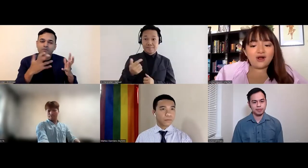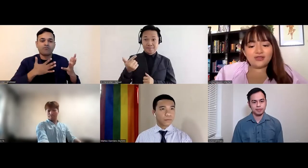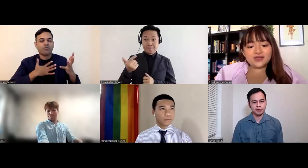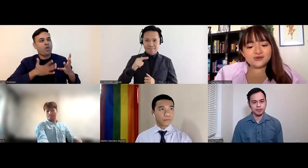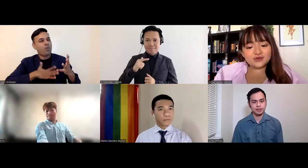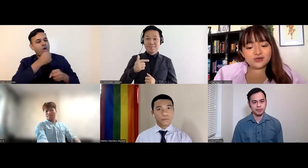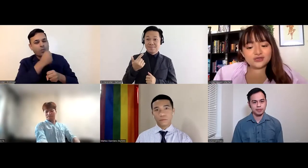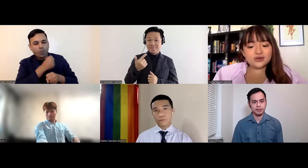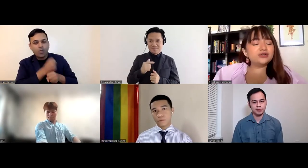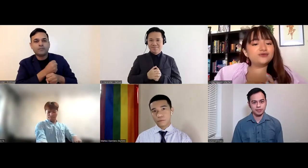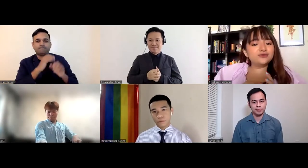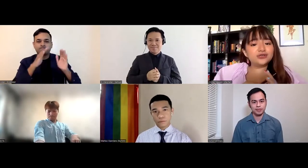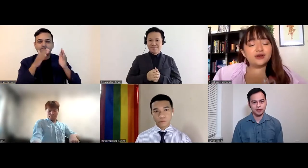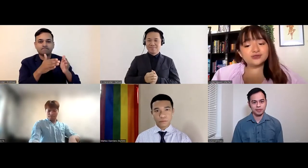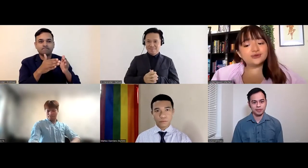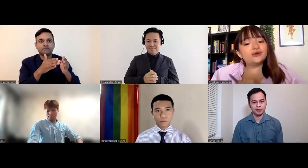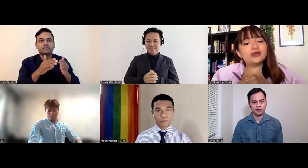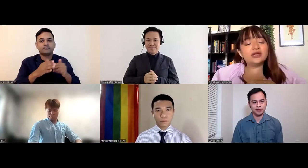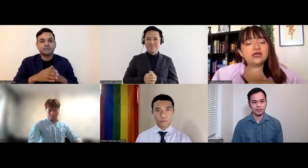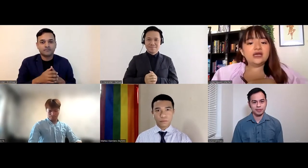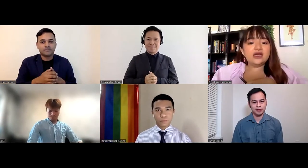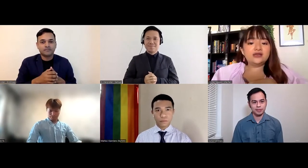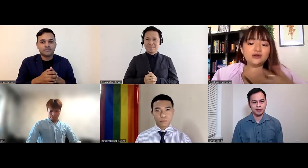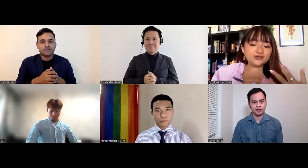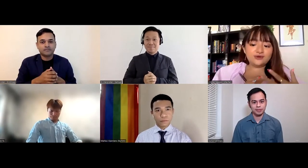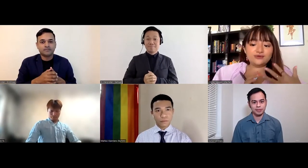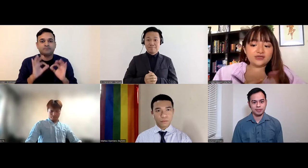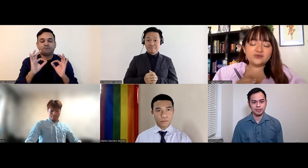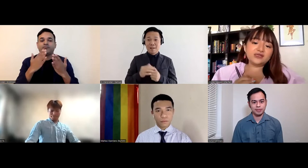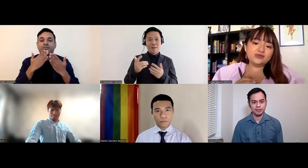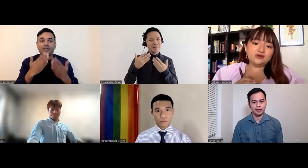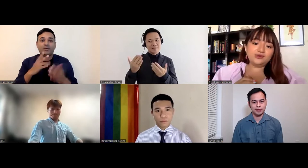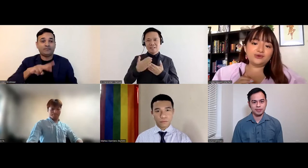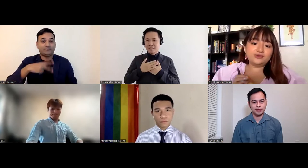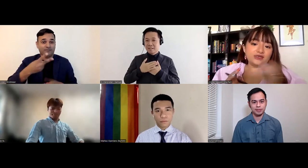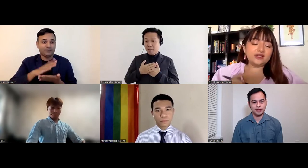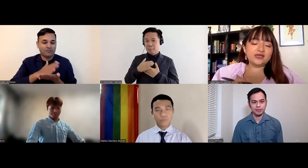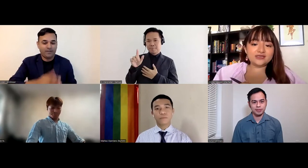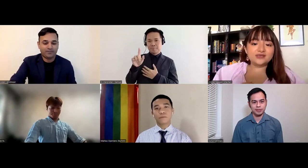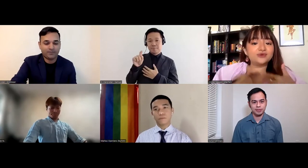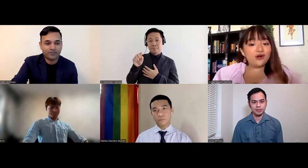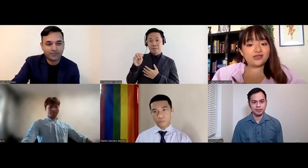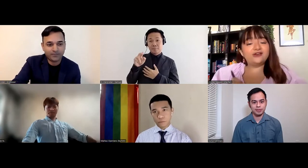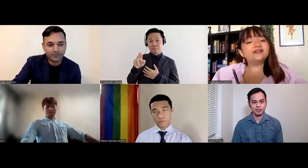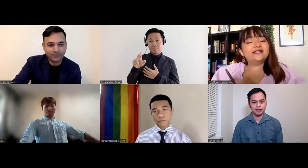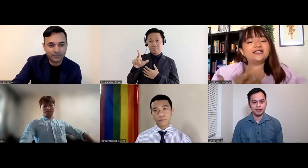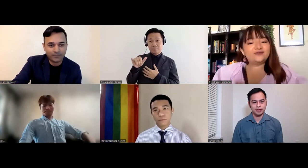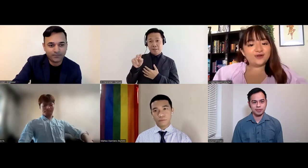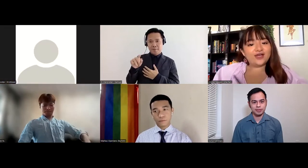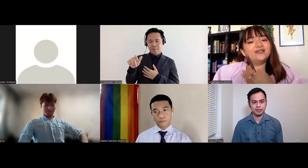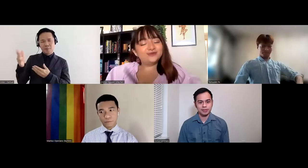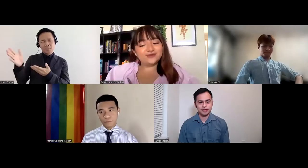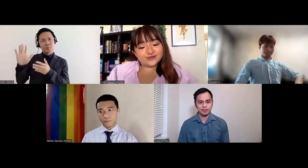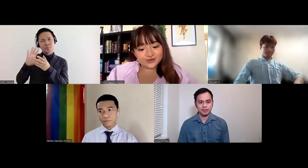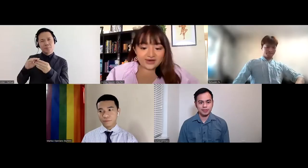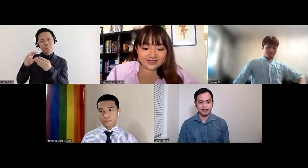Well, thank you so much, Timulin, for sharing your story. And it also really speaks to your personal resilience, as we all here can feel